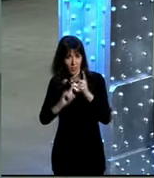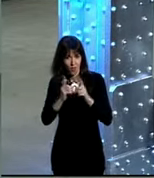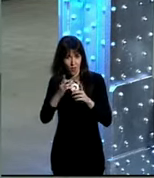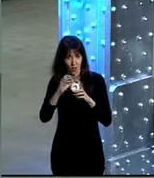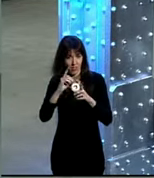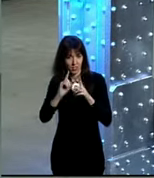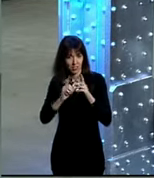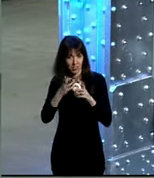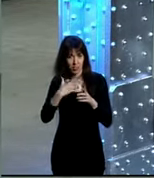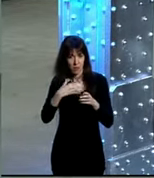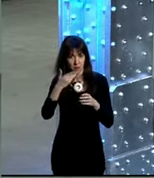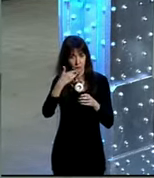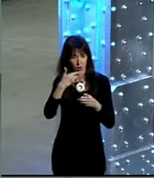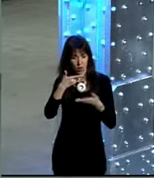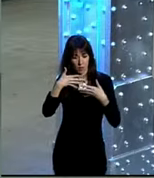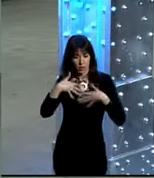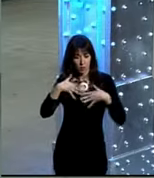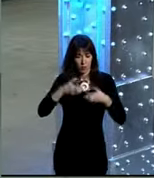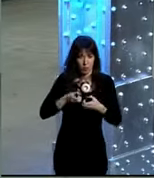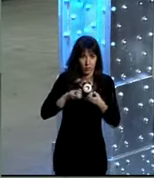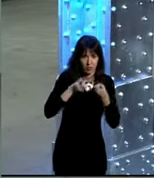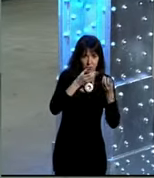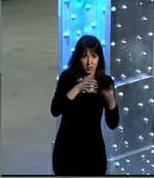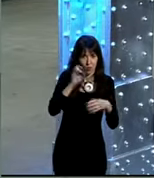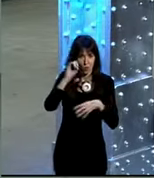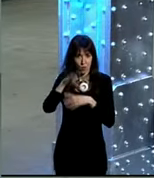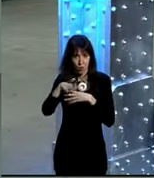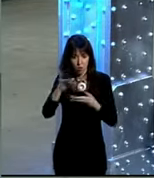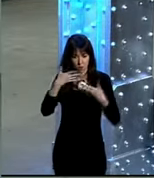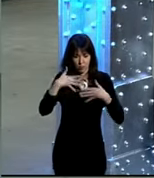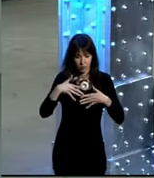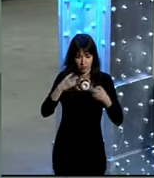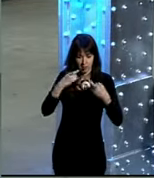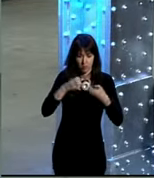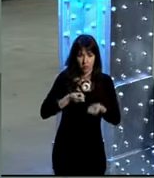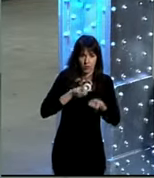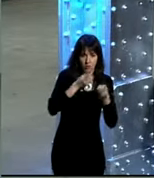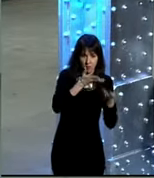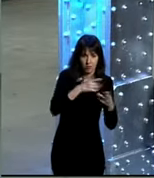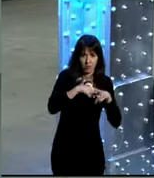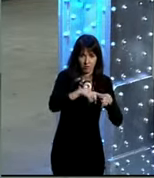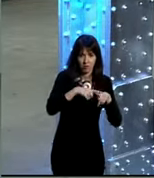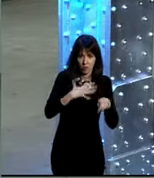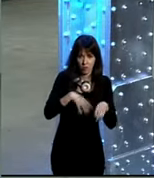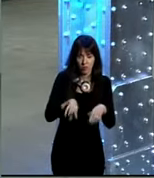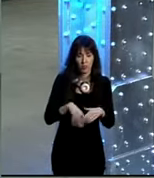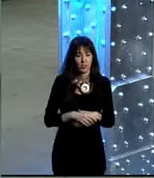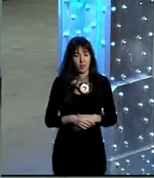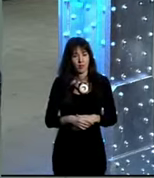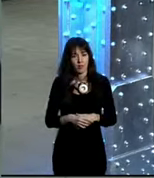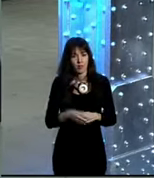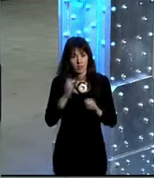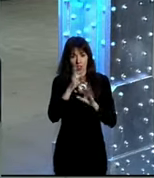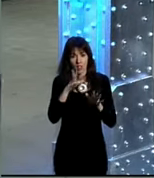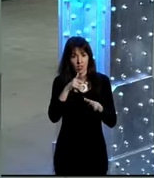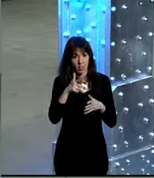good place to be in. I'm not sure what it is. Yeah, sorry. But then we have everything in place. We have the screens, we have the